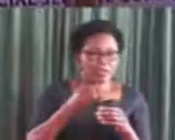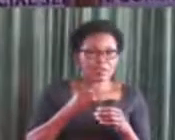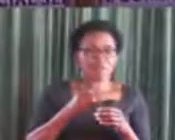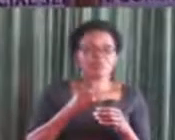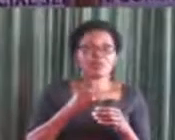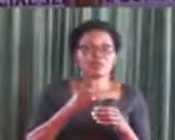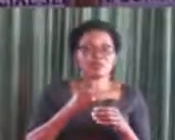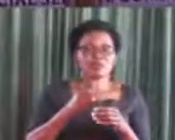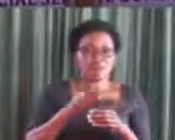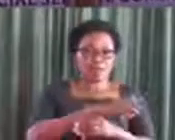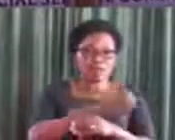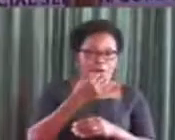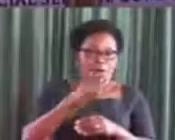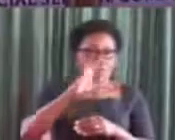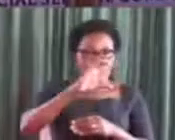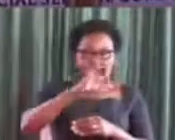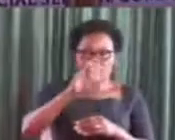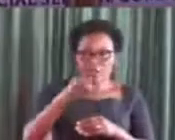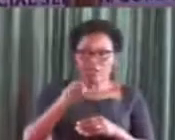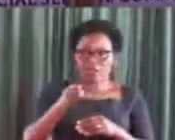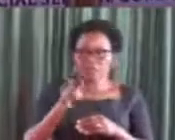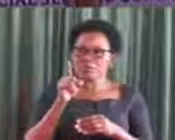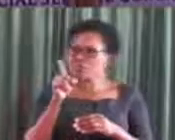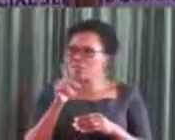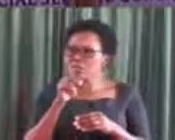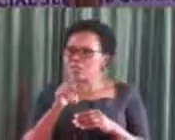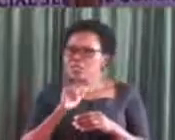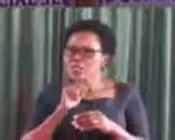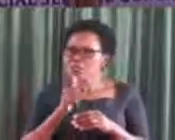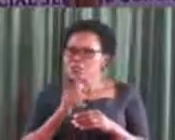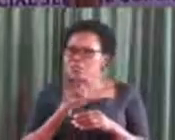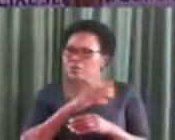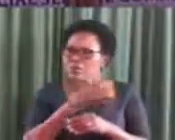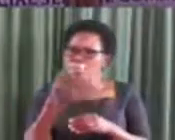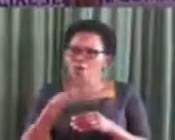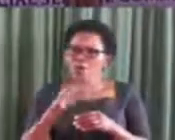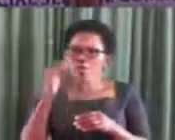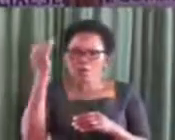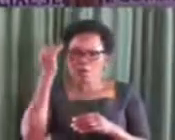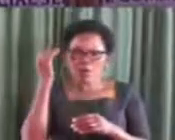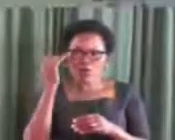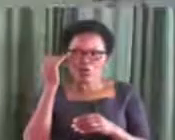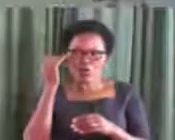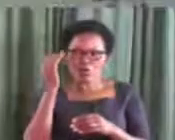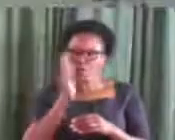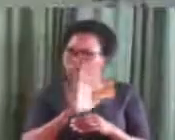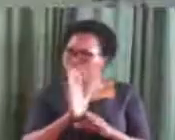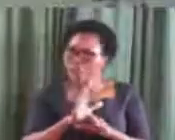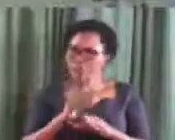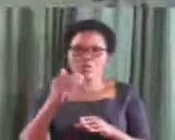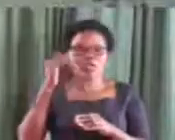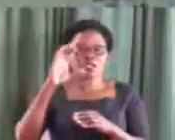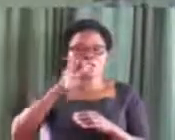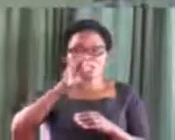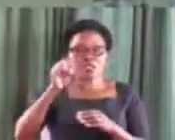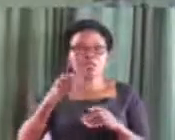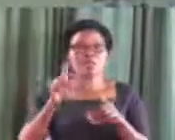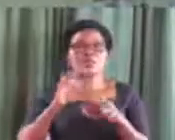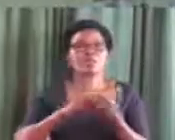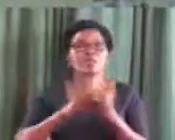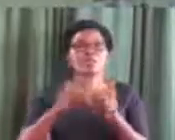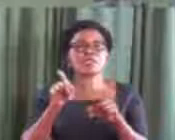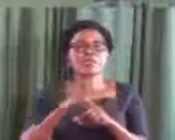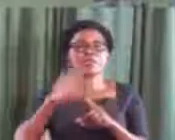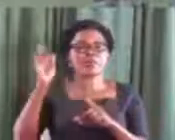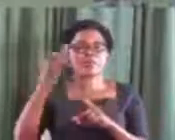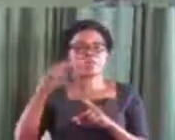Chief Justice. It's not the jurisdiction of the court. The Chief Justice is the president of the court. Yes. So